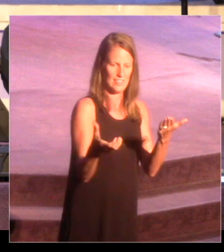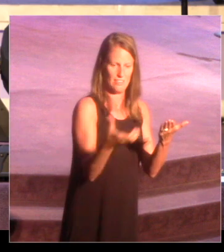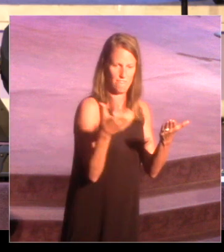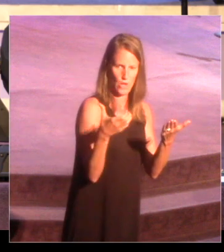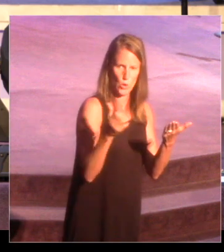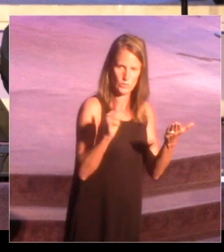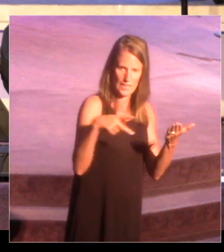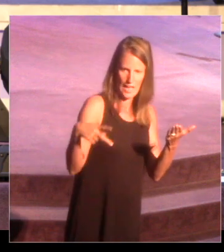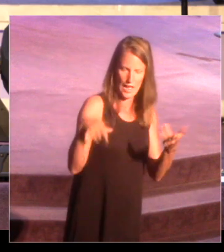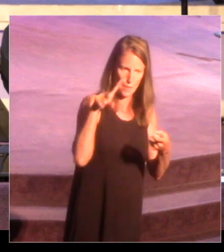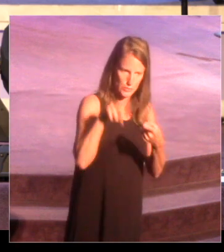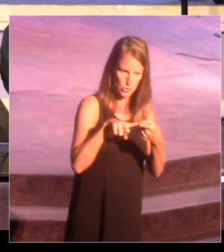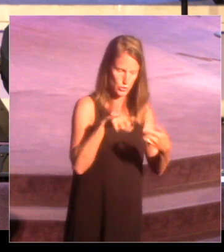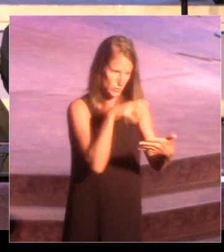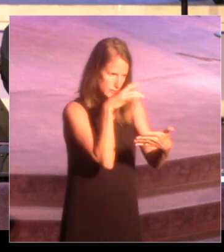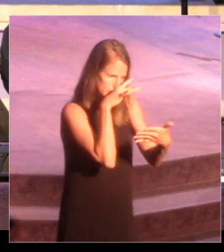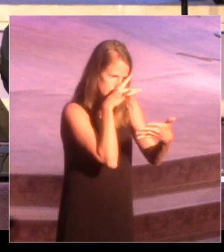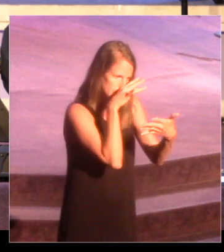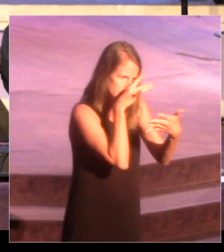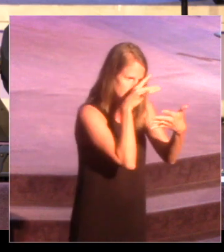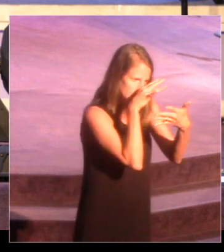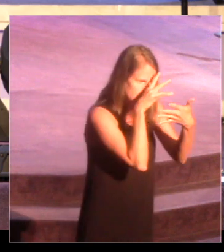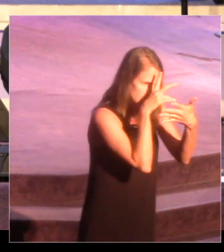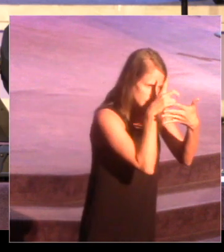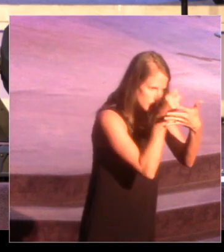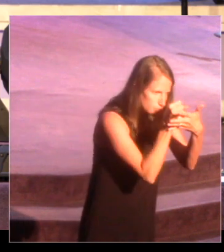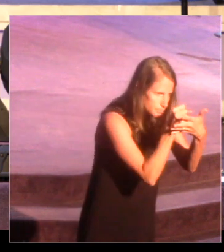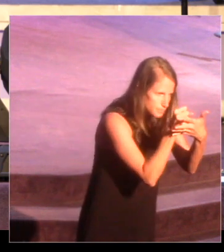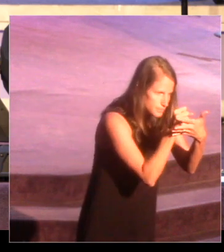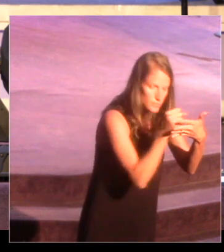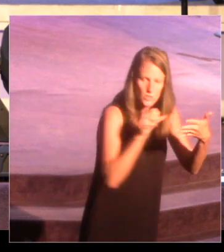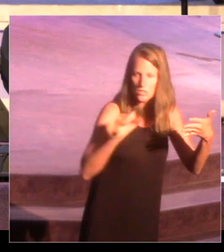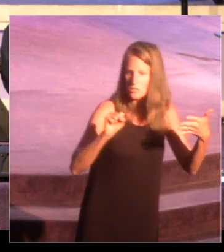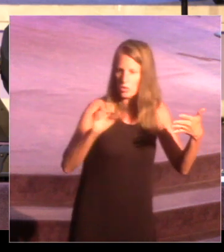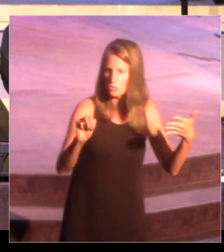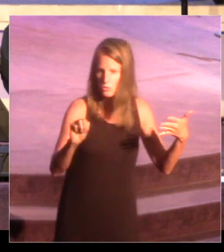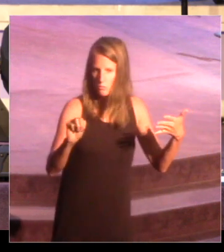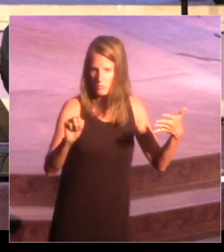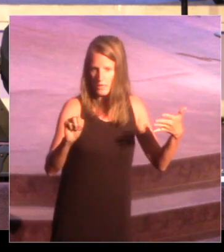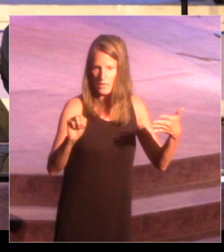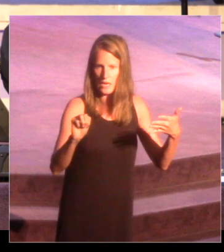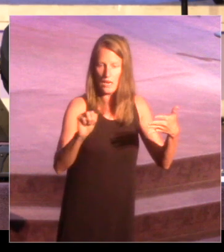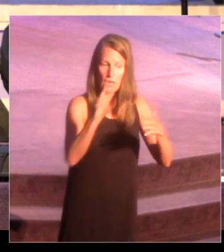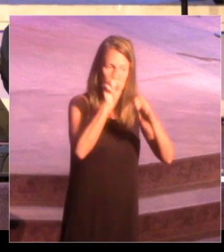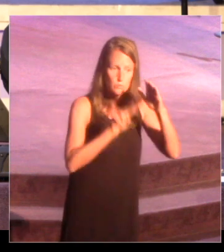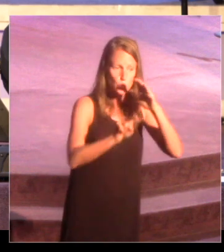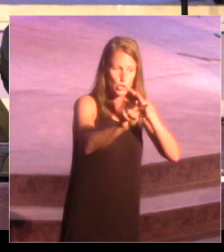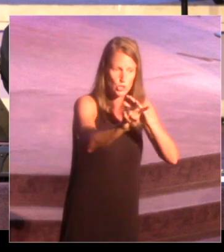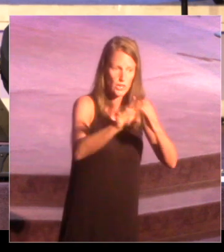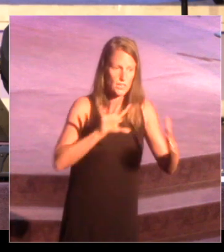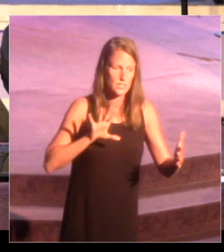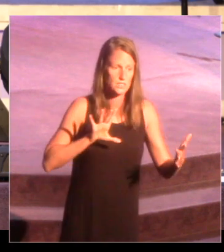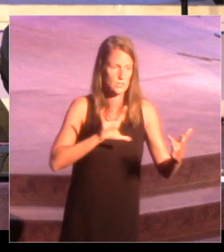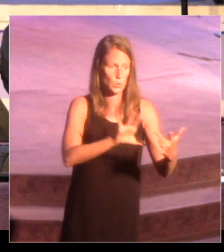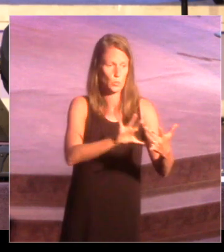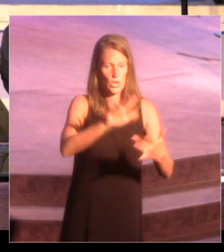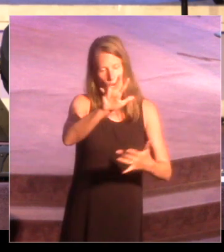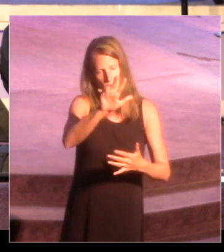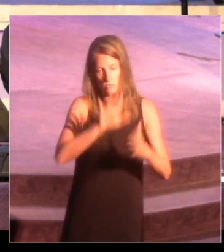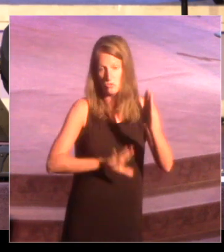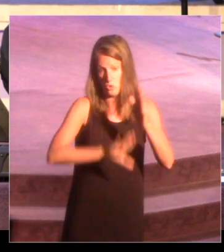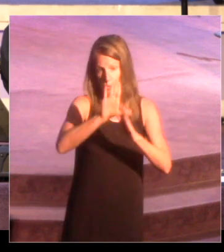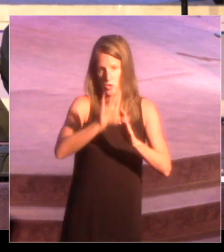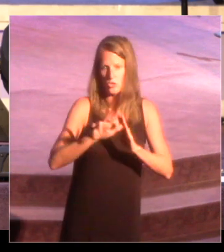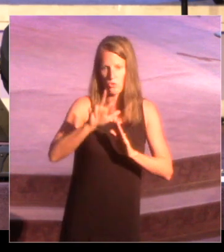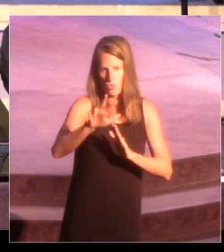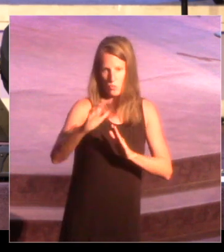them to hold your attention and to shape you. Social media ad revenue is projected to reach $300 billion this